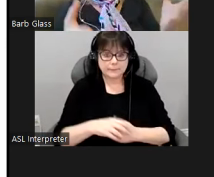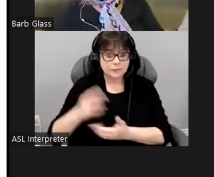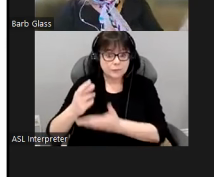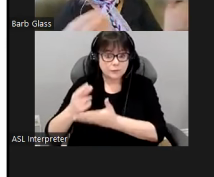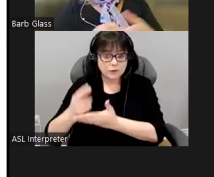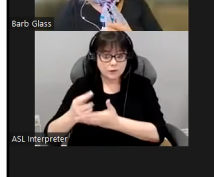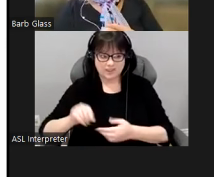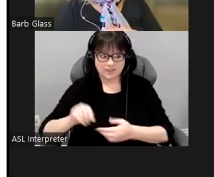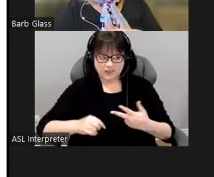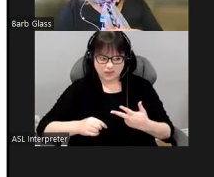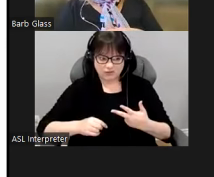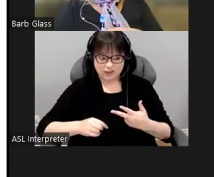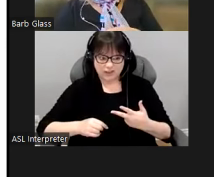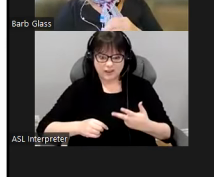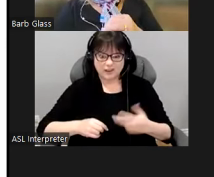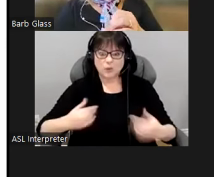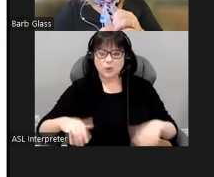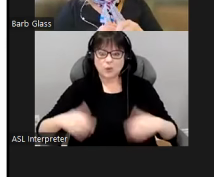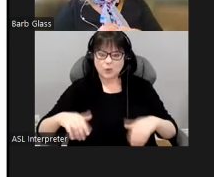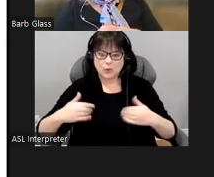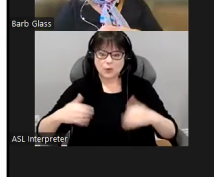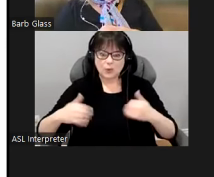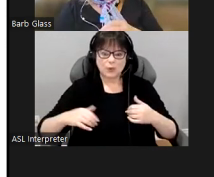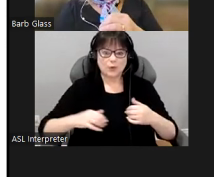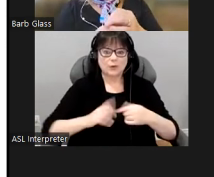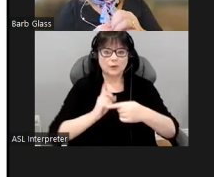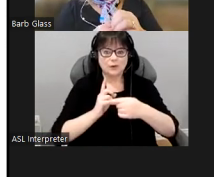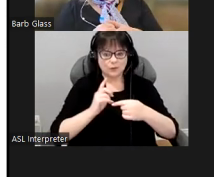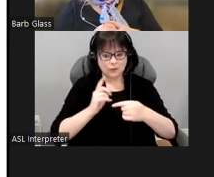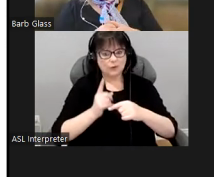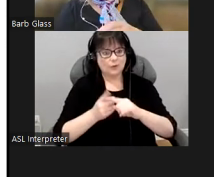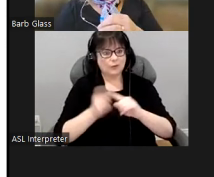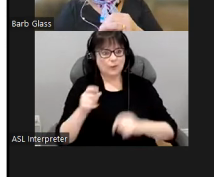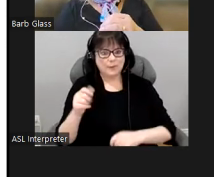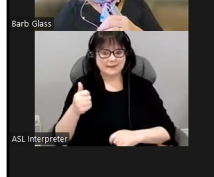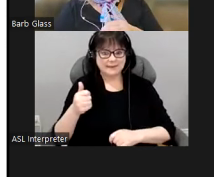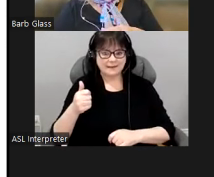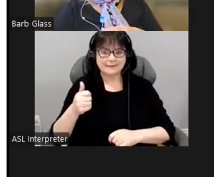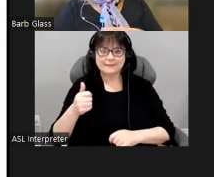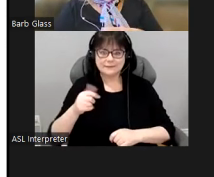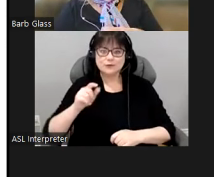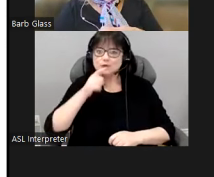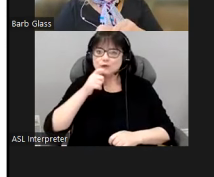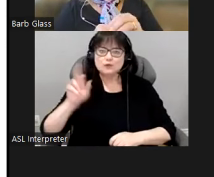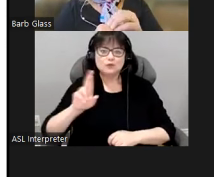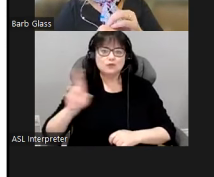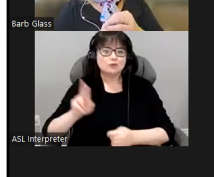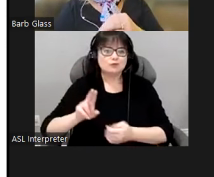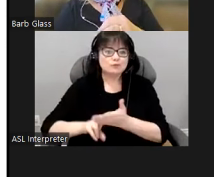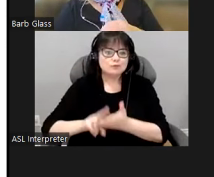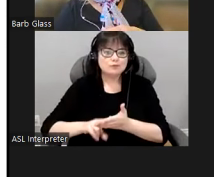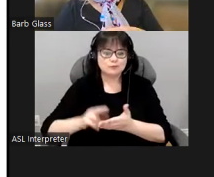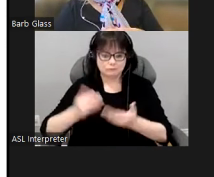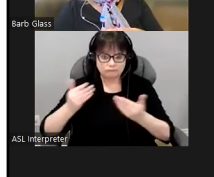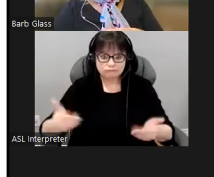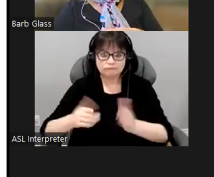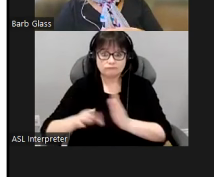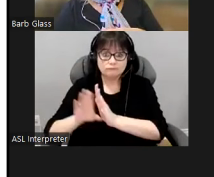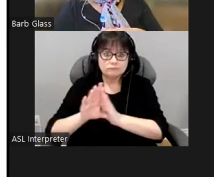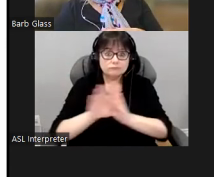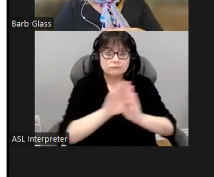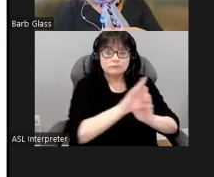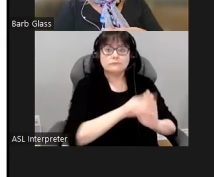only 3 of the organizations out of the 10 that were contracted to do this development work. So when